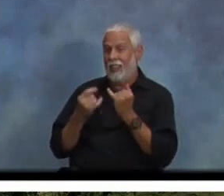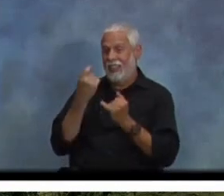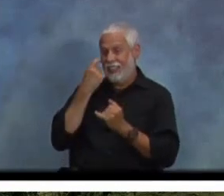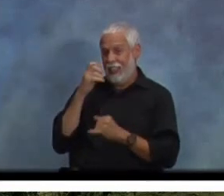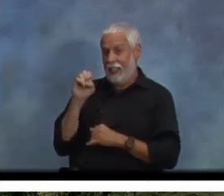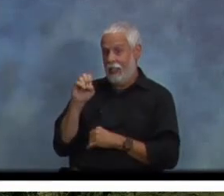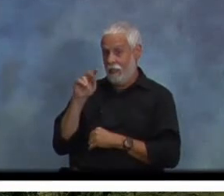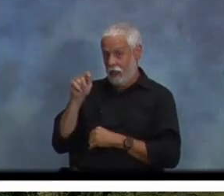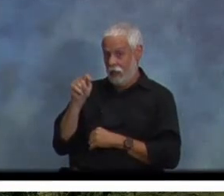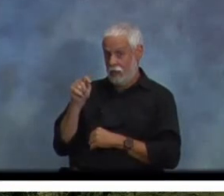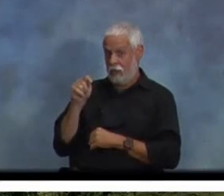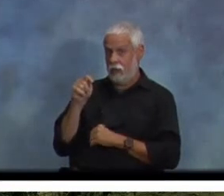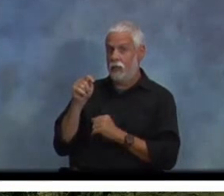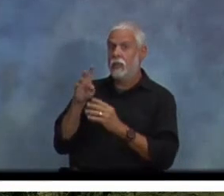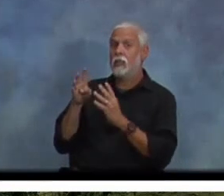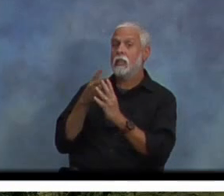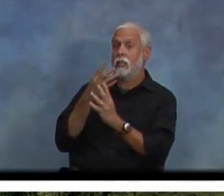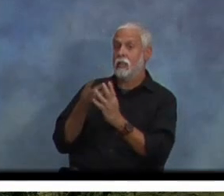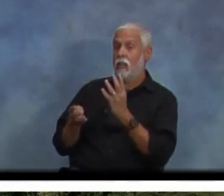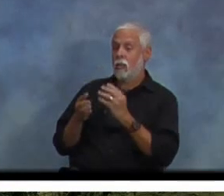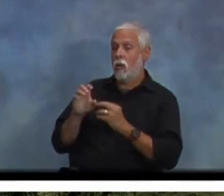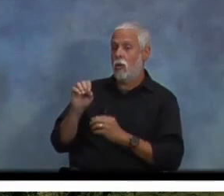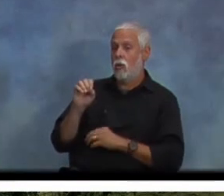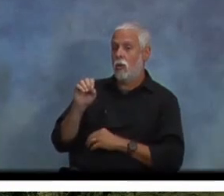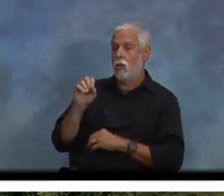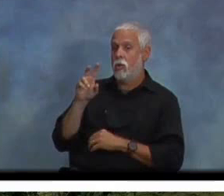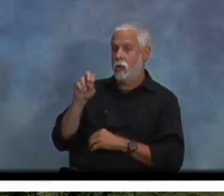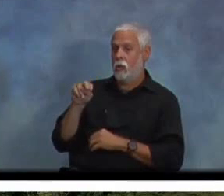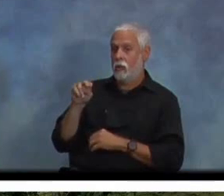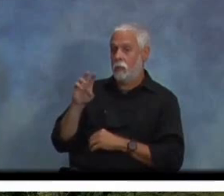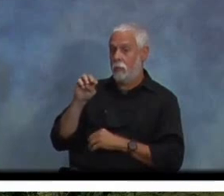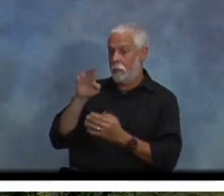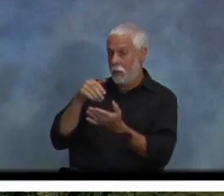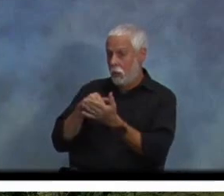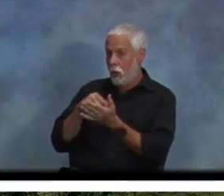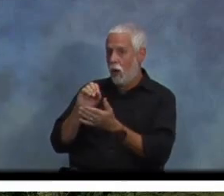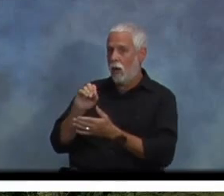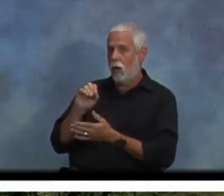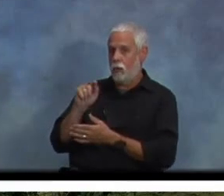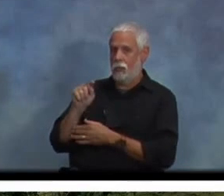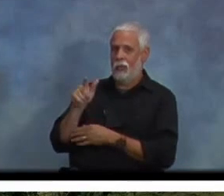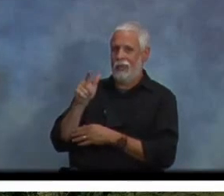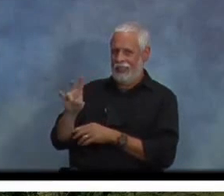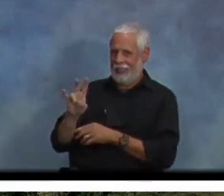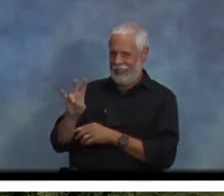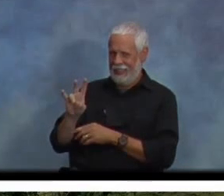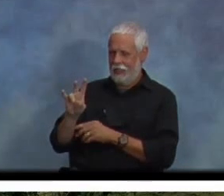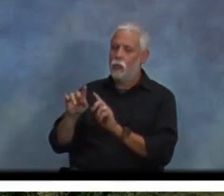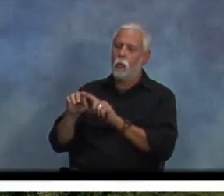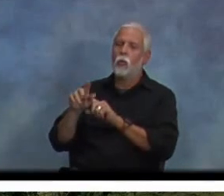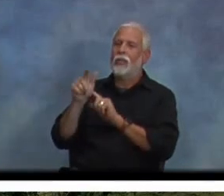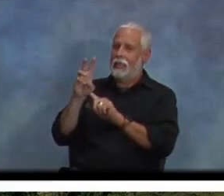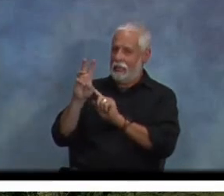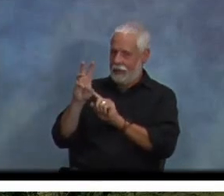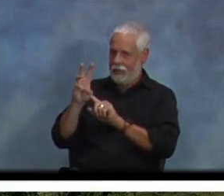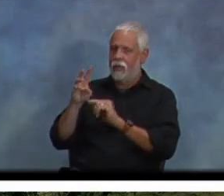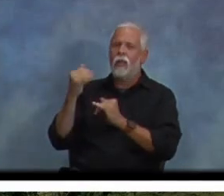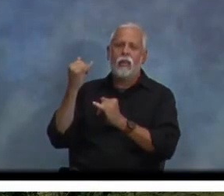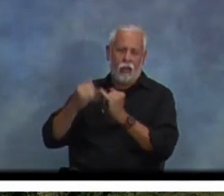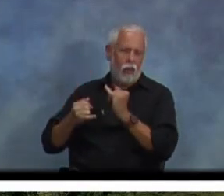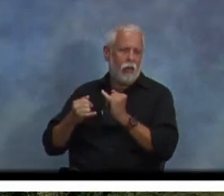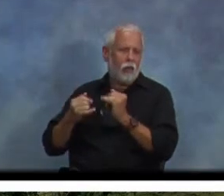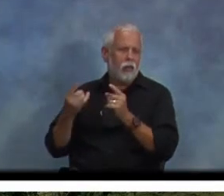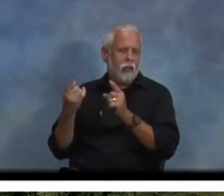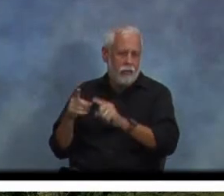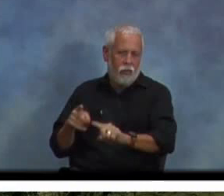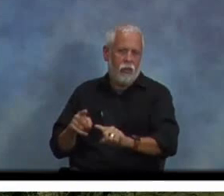is scheduled for Owen Middle on October 26th. That'll be our last event for the 30-day push